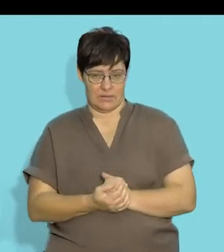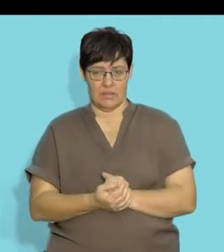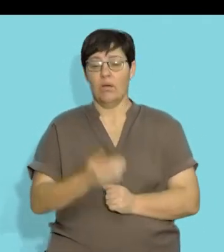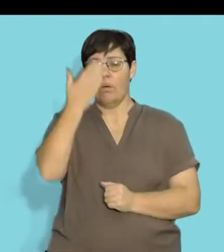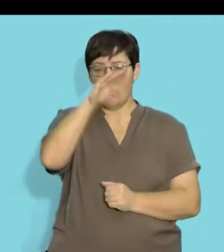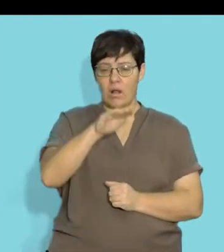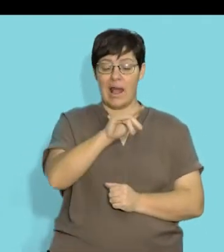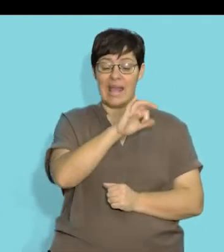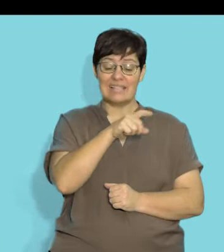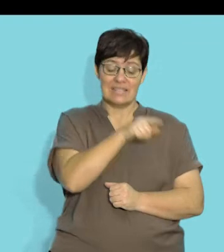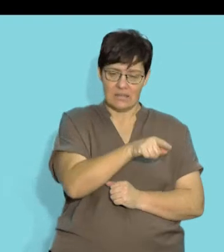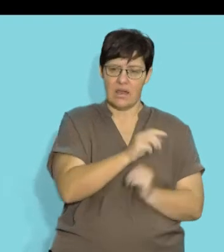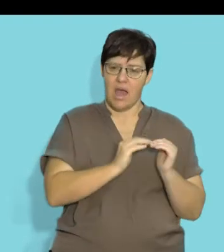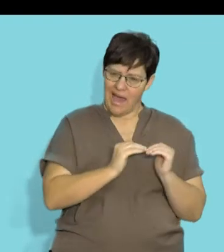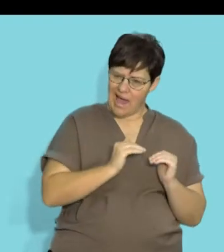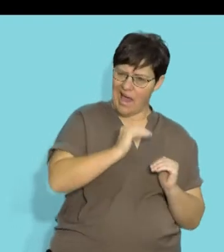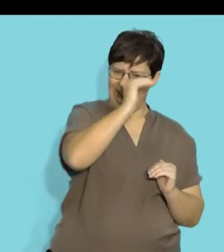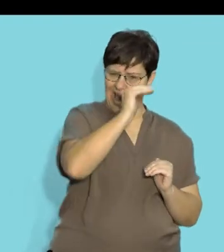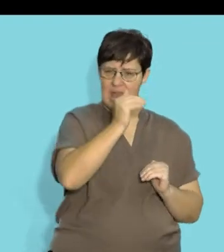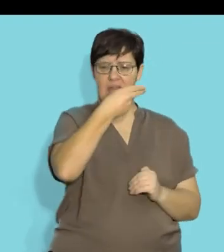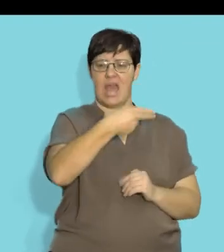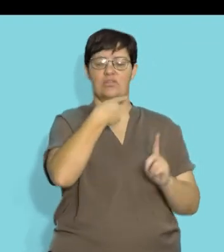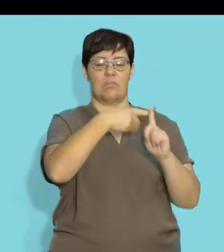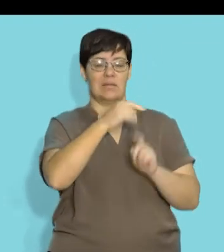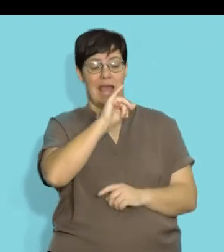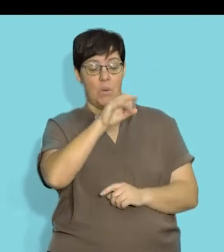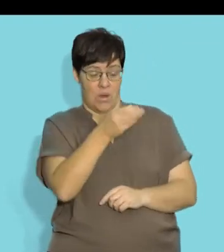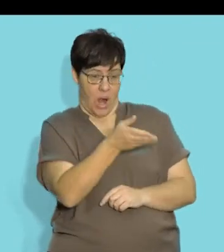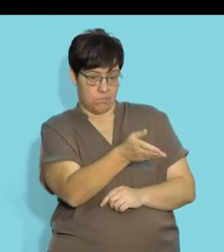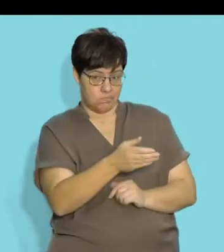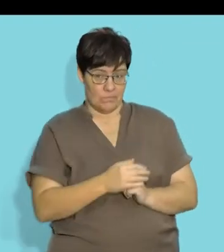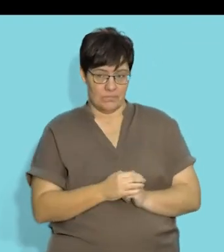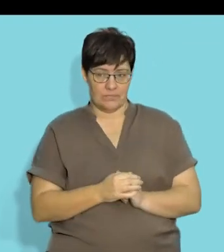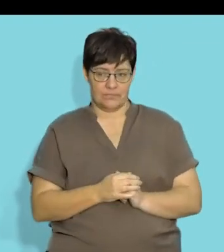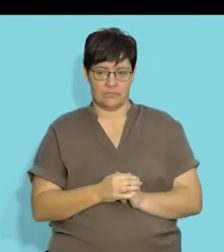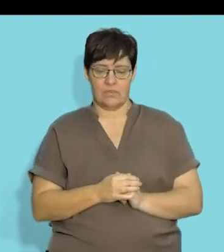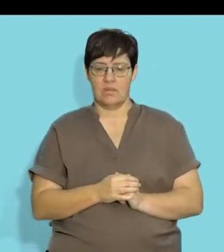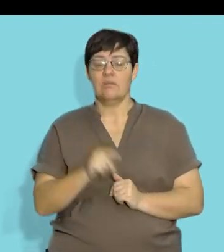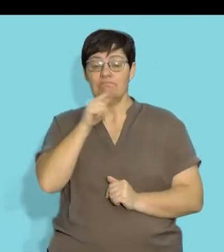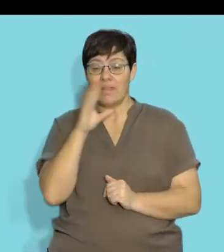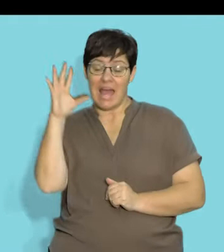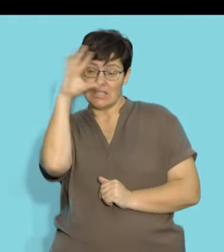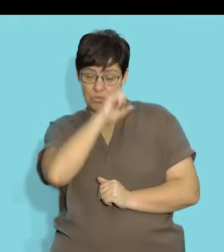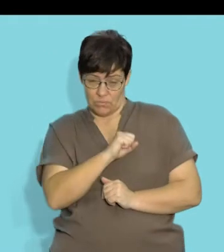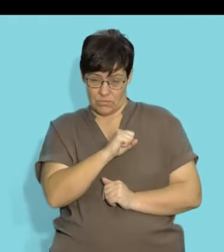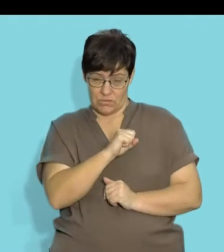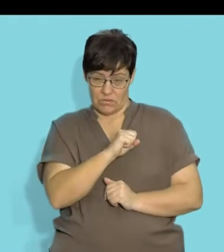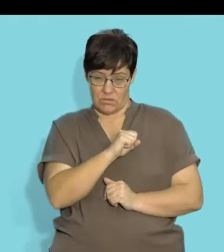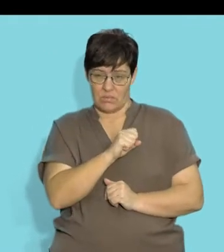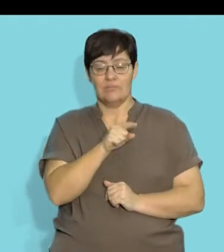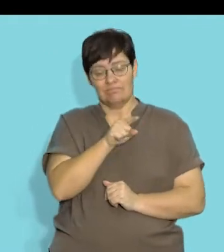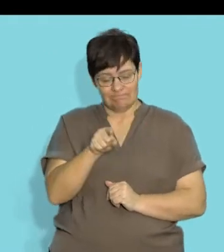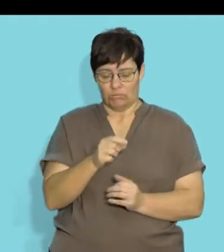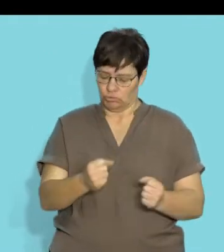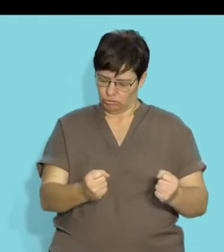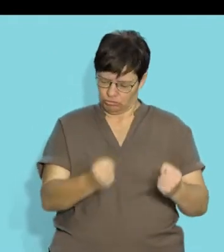also know that acids have got high concentration of hydrogen ions. Okay, but this is the assumption that these